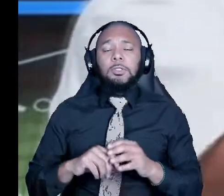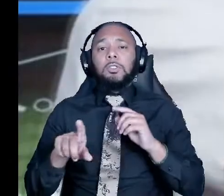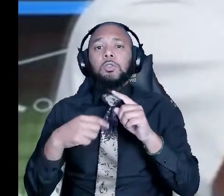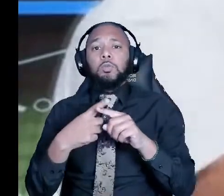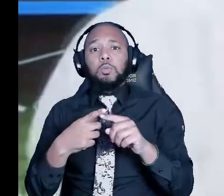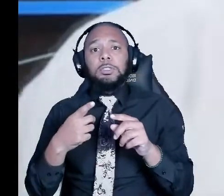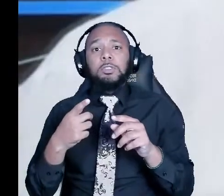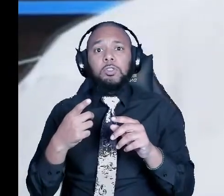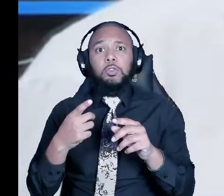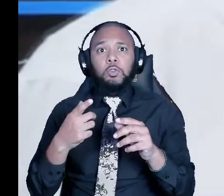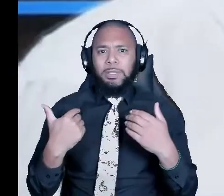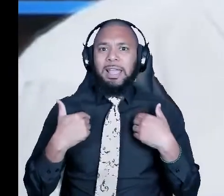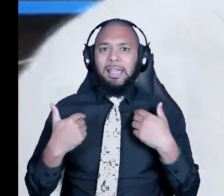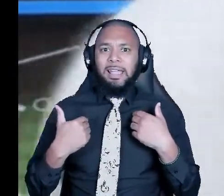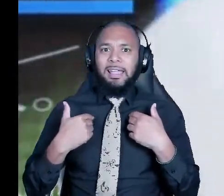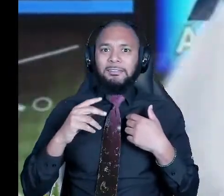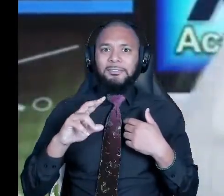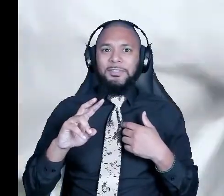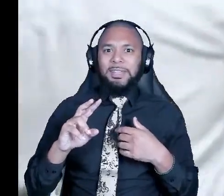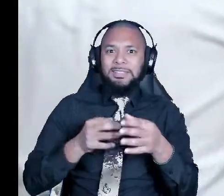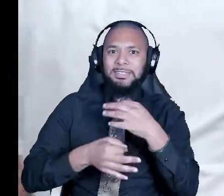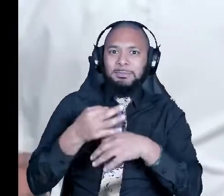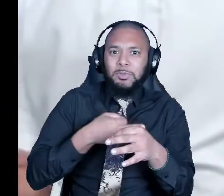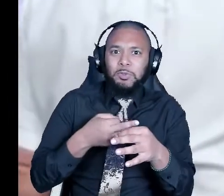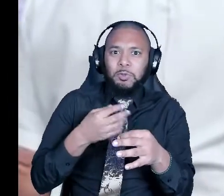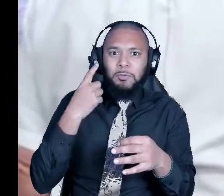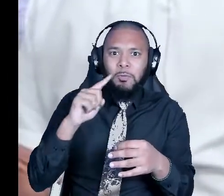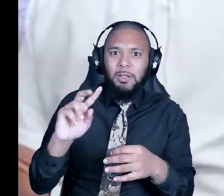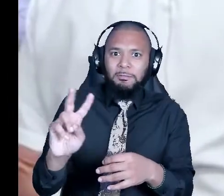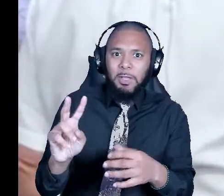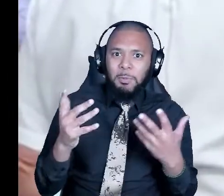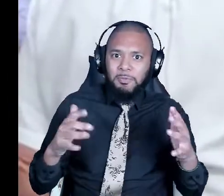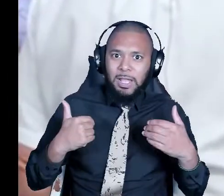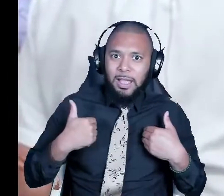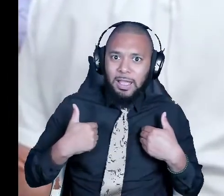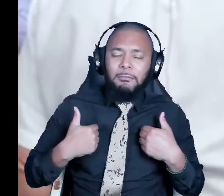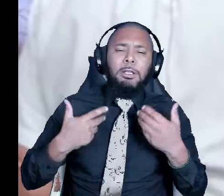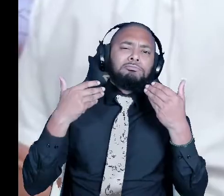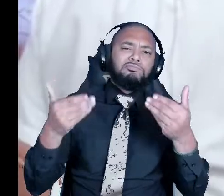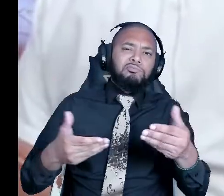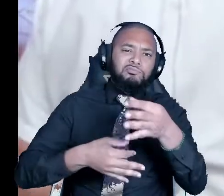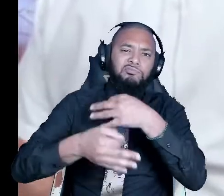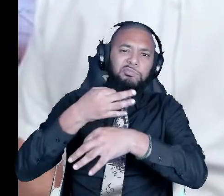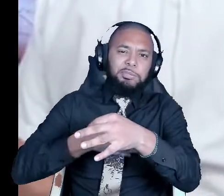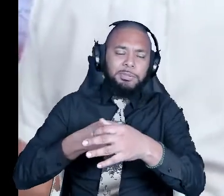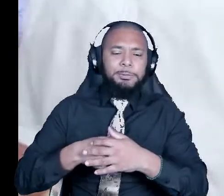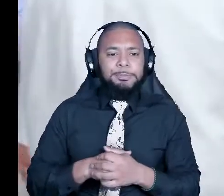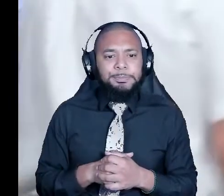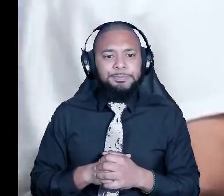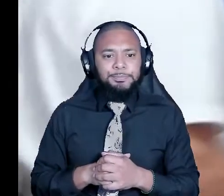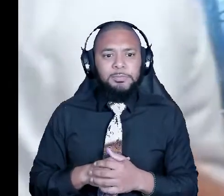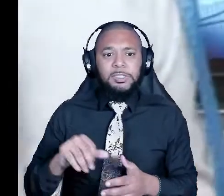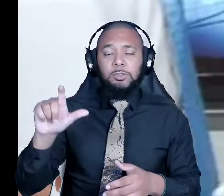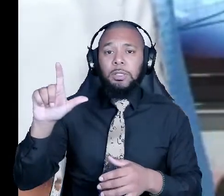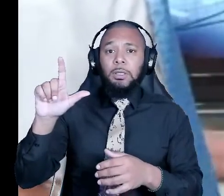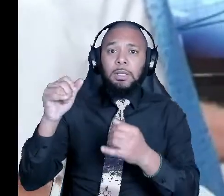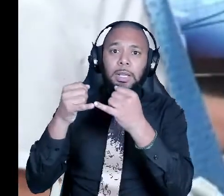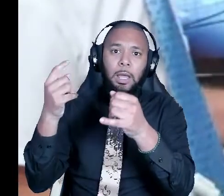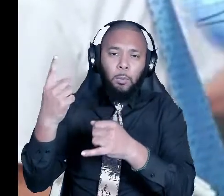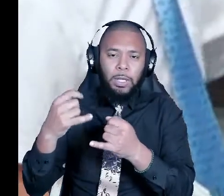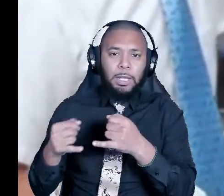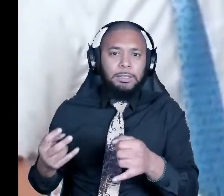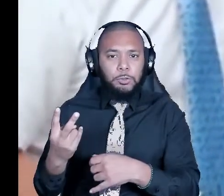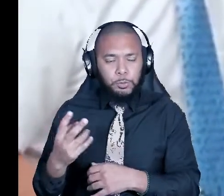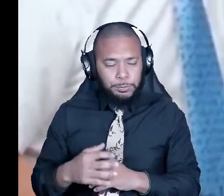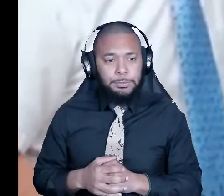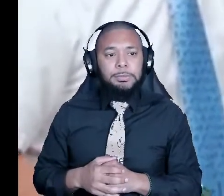you substitute into the other equation. So this is line 1 and this is line 2, and this time I'm going to line 1